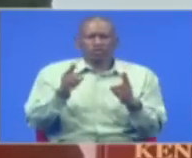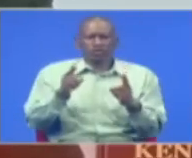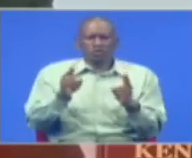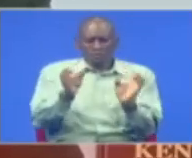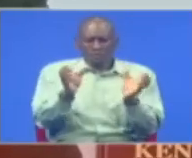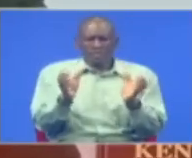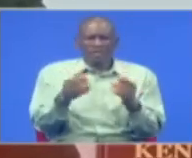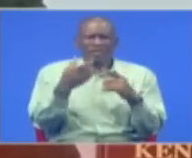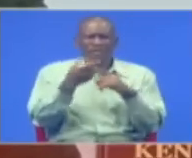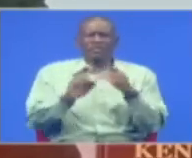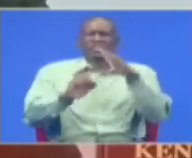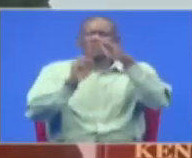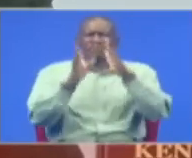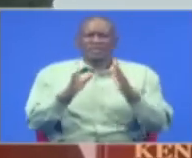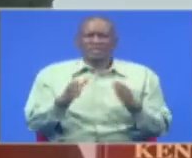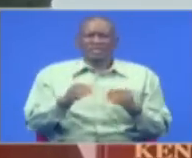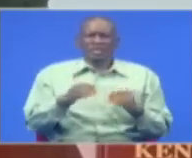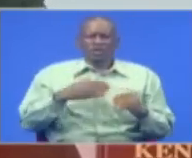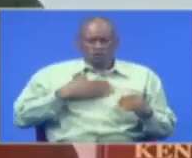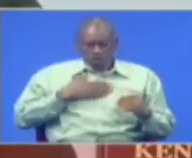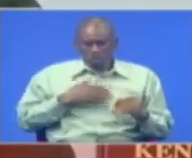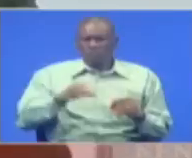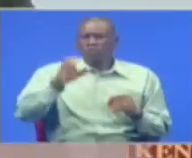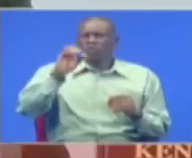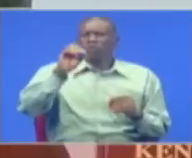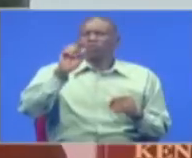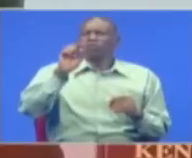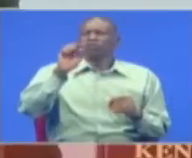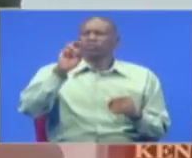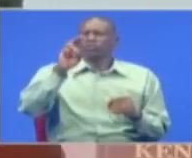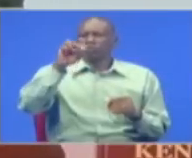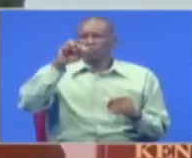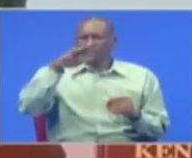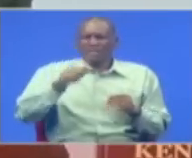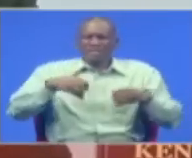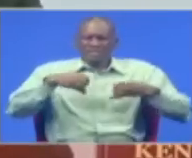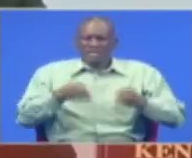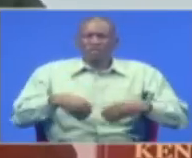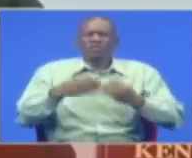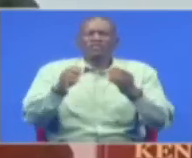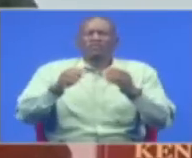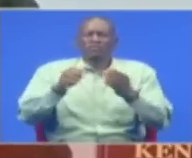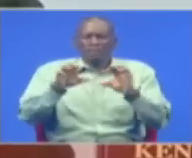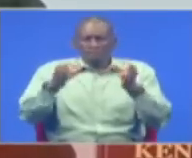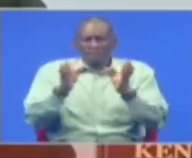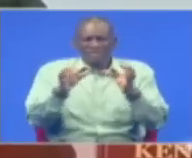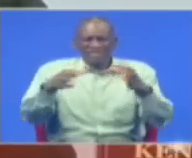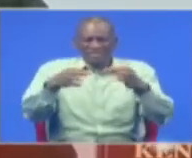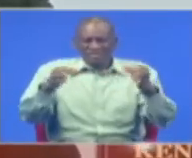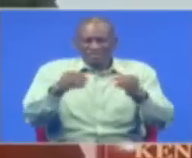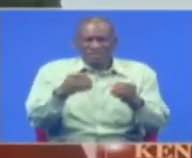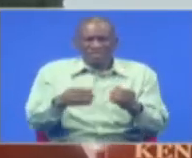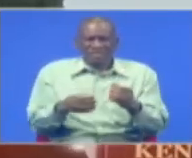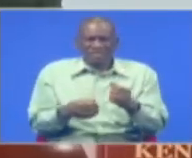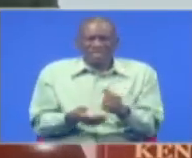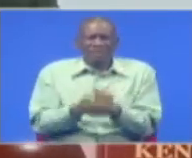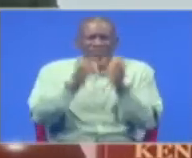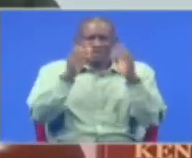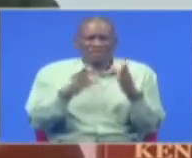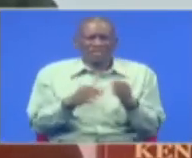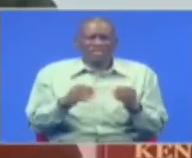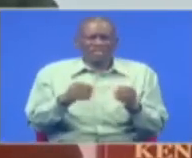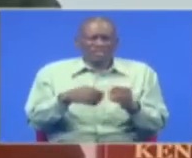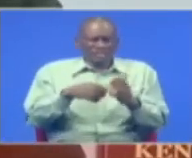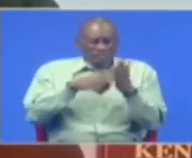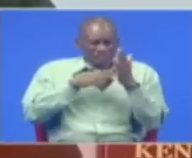The then Minister, Honorable Tuoma, tried to issue a press statement. It didn't help. Pressure started coming in, especially